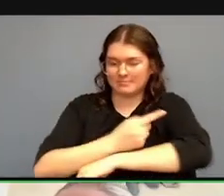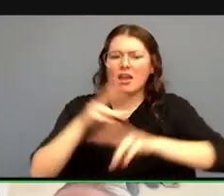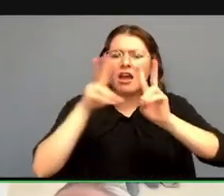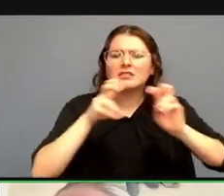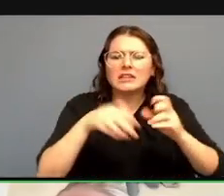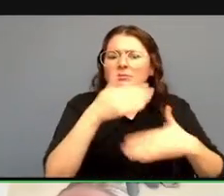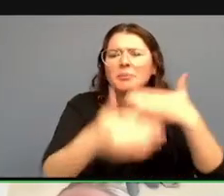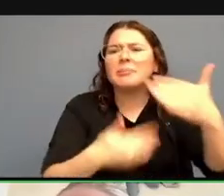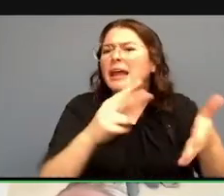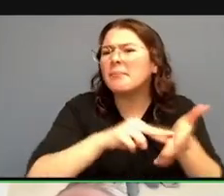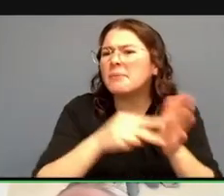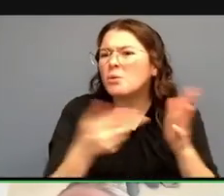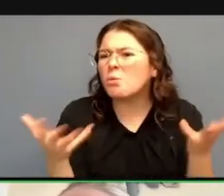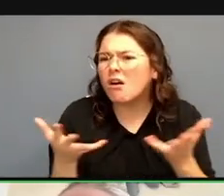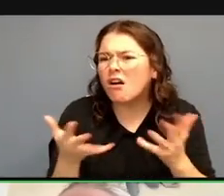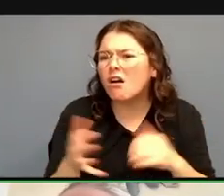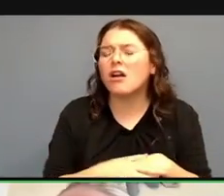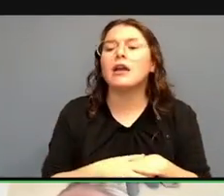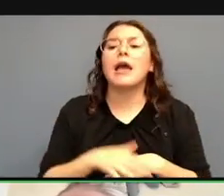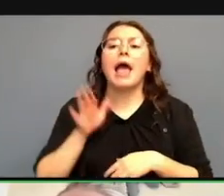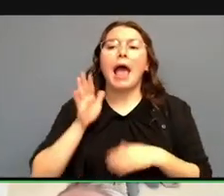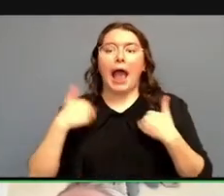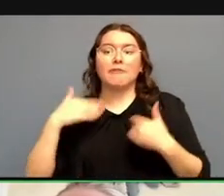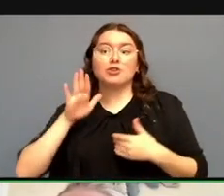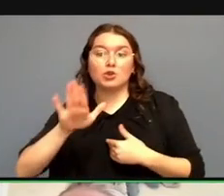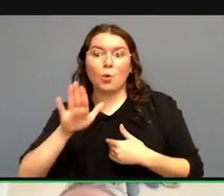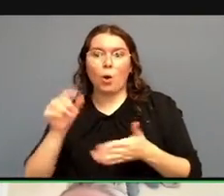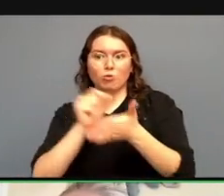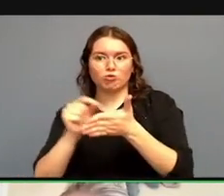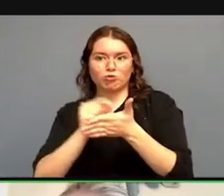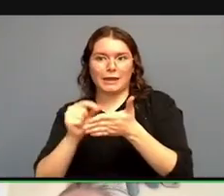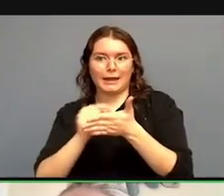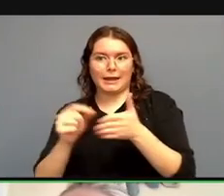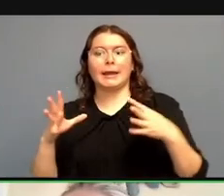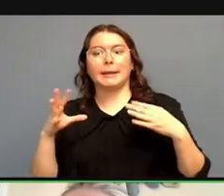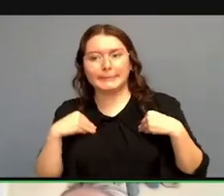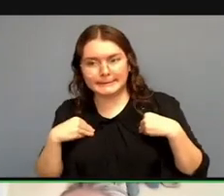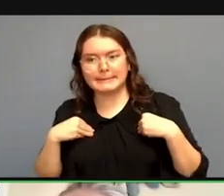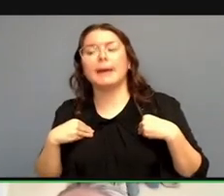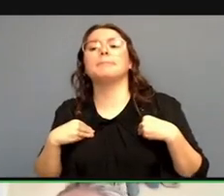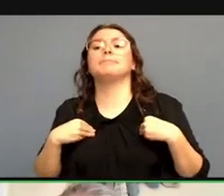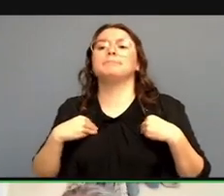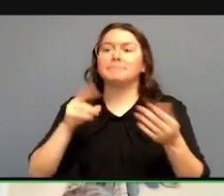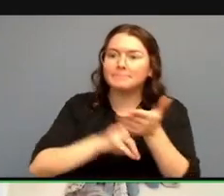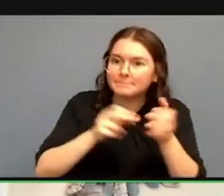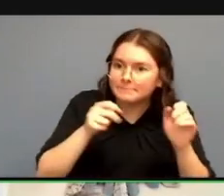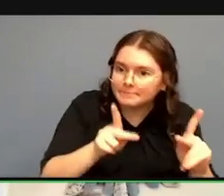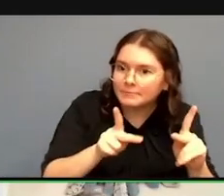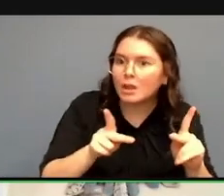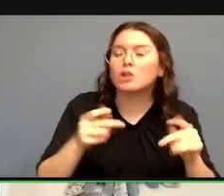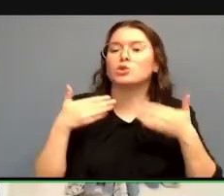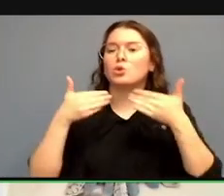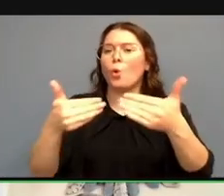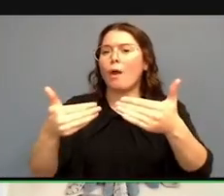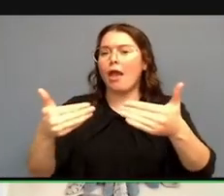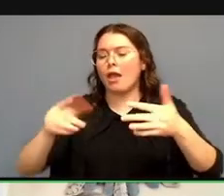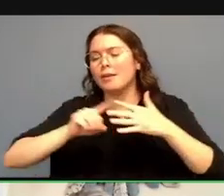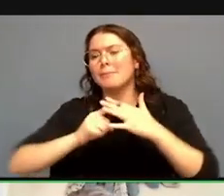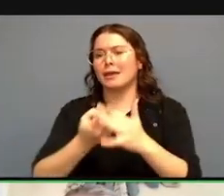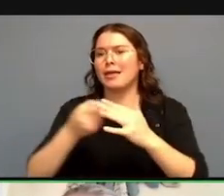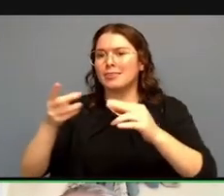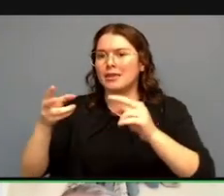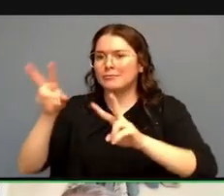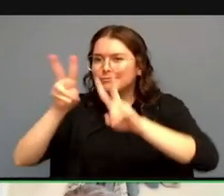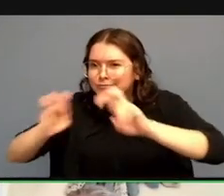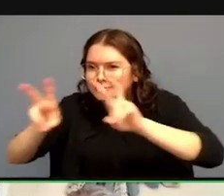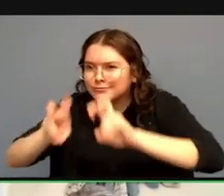just basically to gain your written consent to go ahead and begin the evaluation process to determine if that